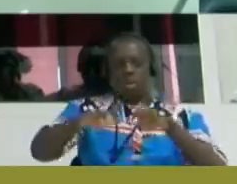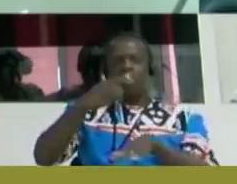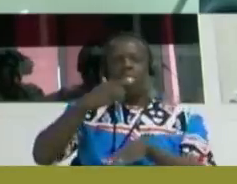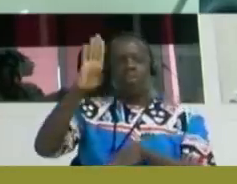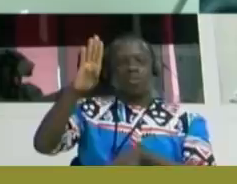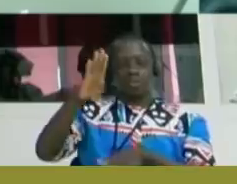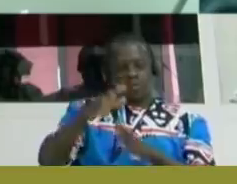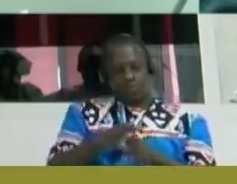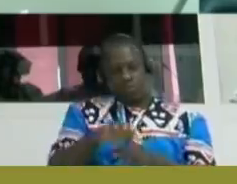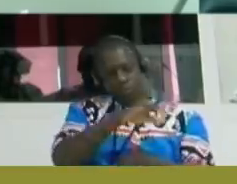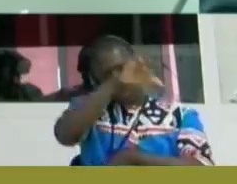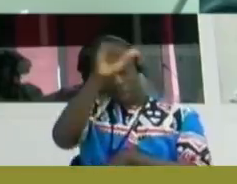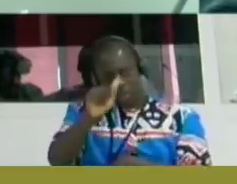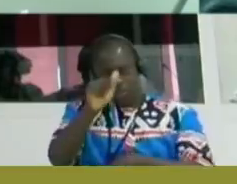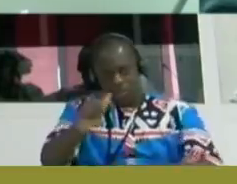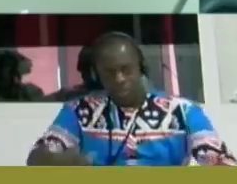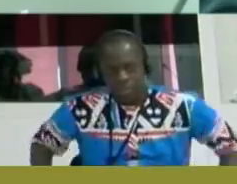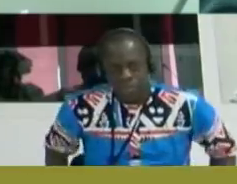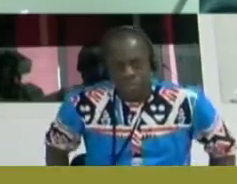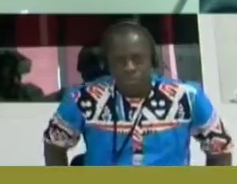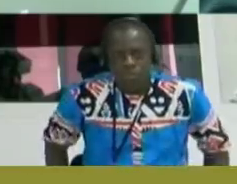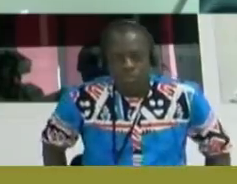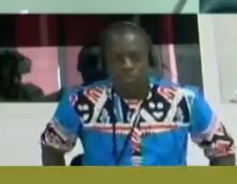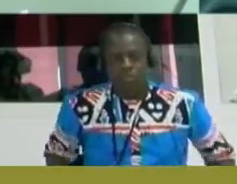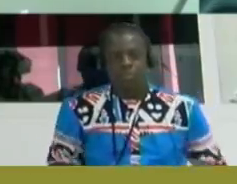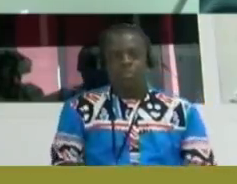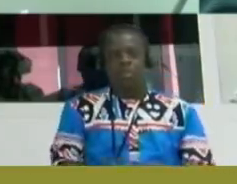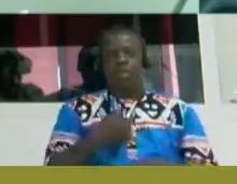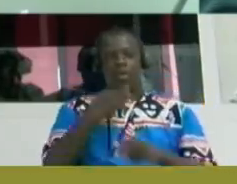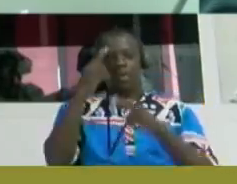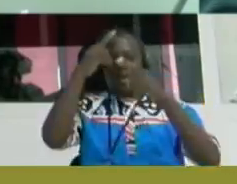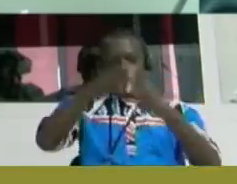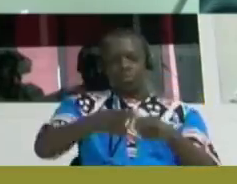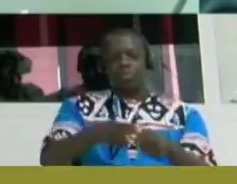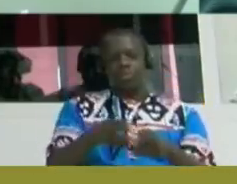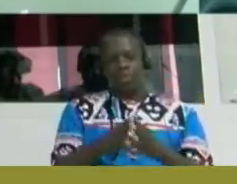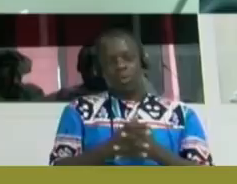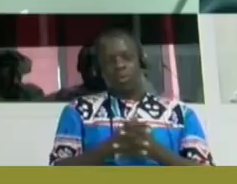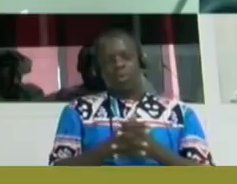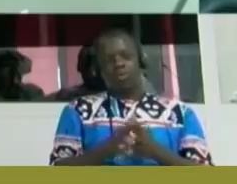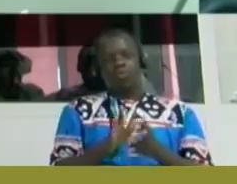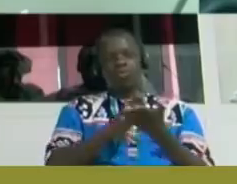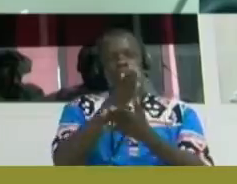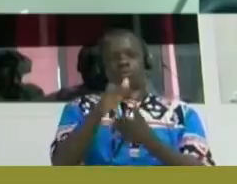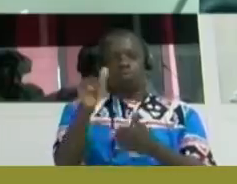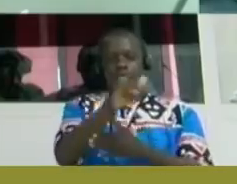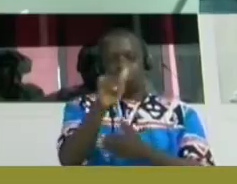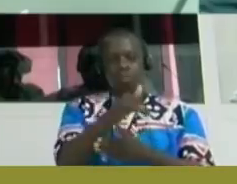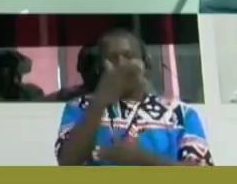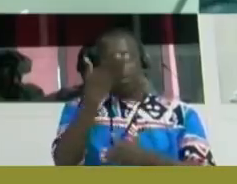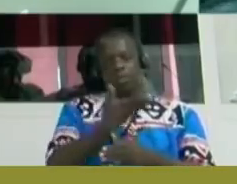And the former vice president of the APRC, Sanna Sabally, who later fell out with the council, acknowledged